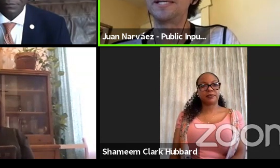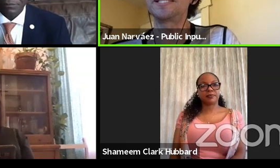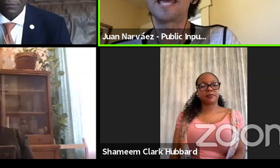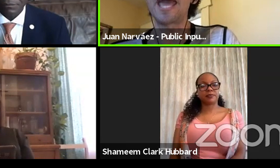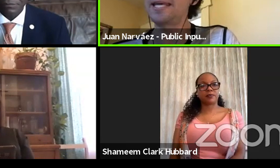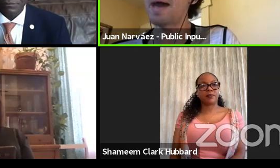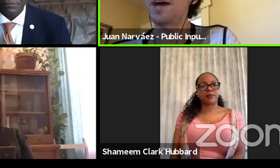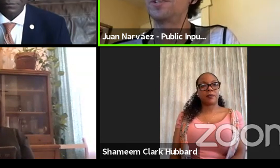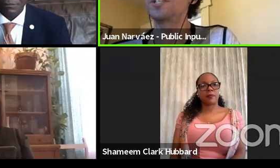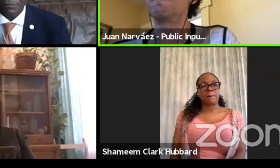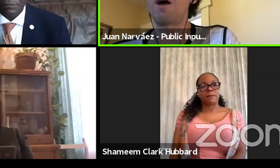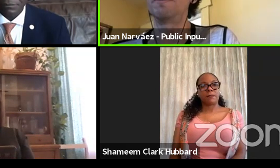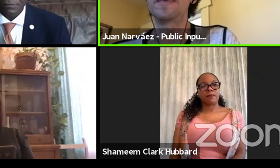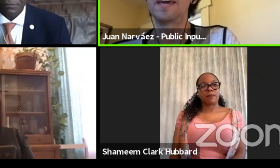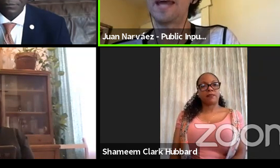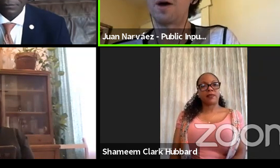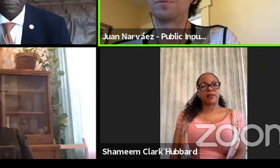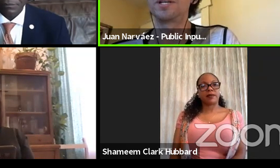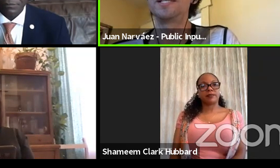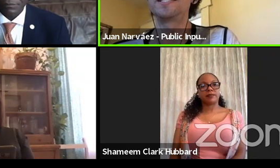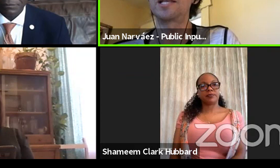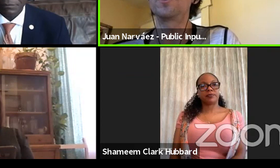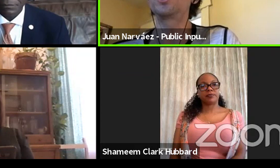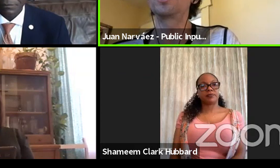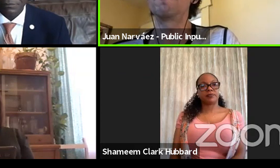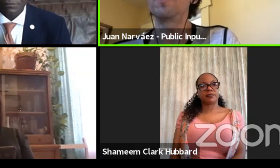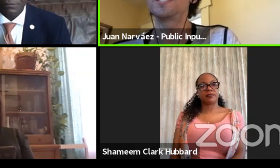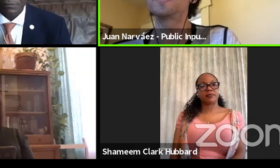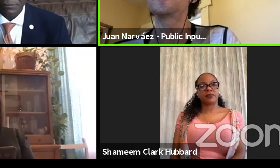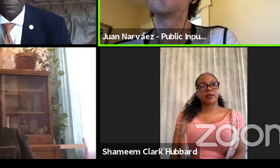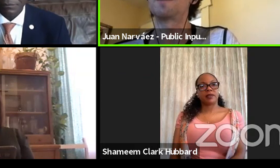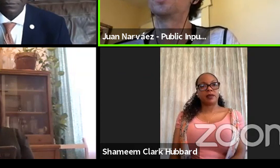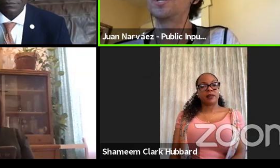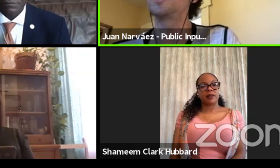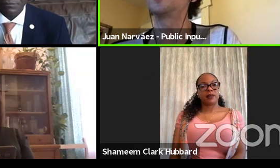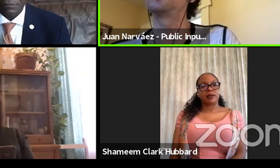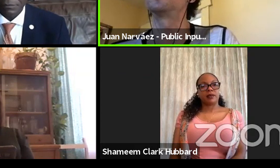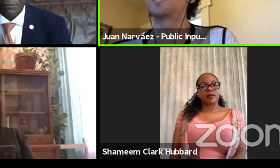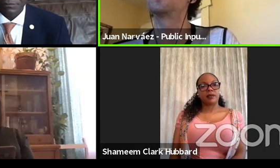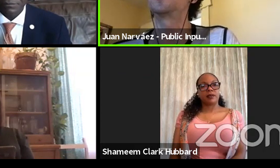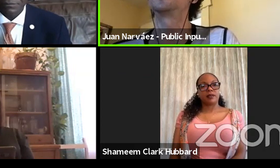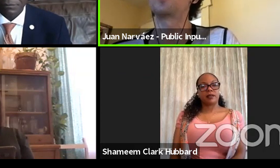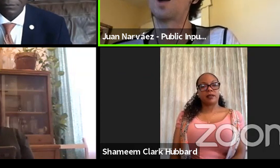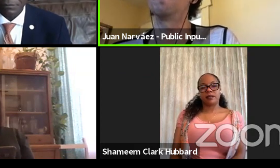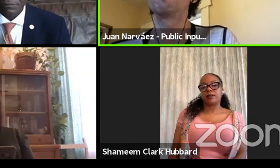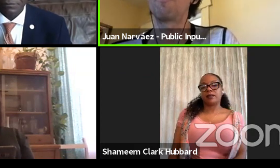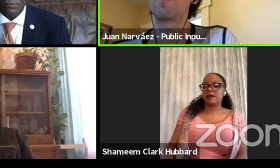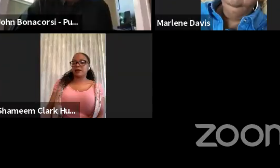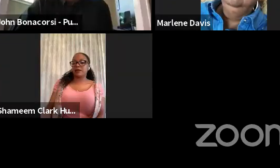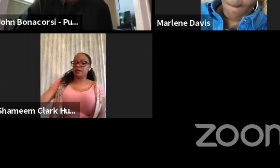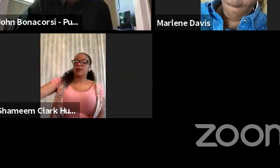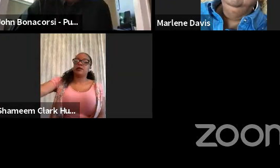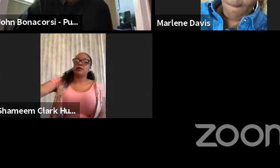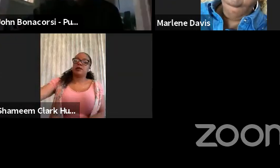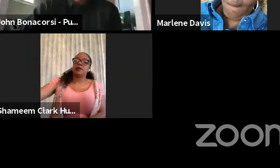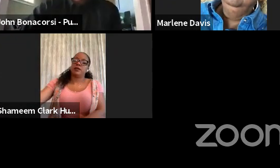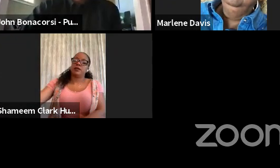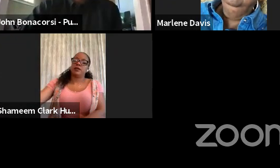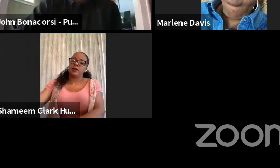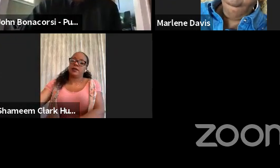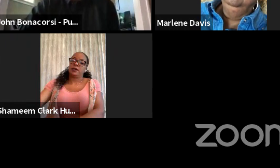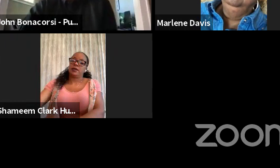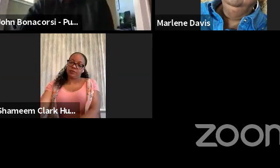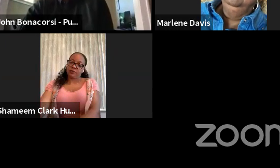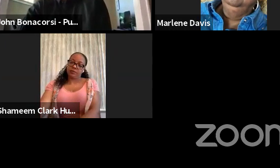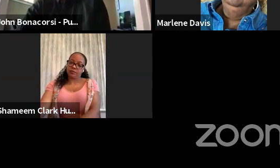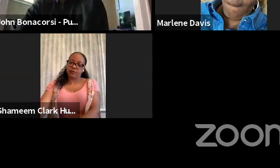the police in any matters involving the unhoused. St. Louis should view this as an opportunity to centering trauma-informed care, public health,